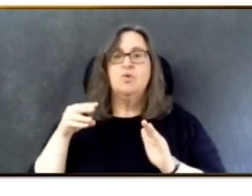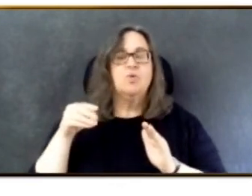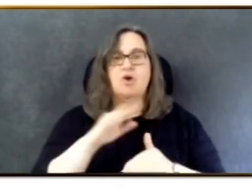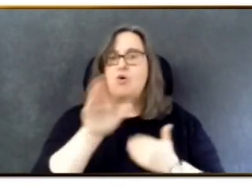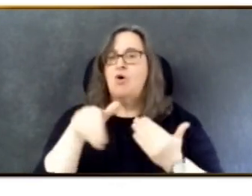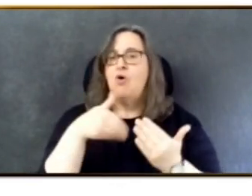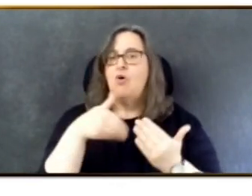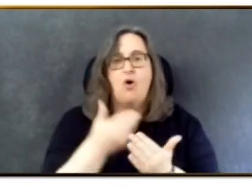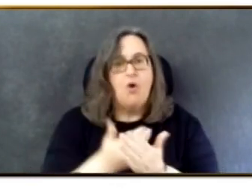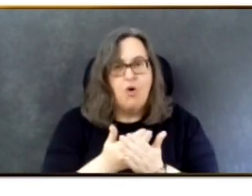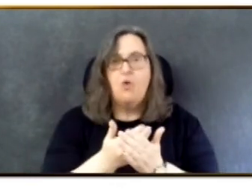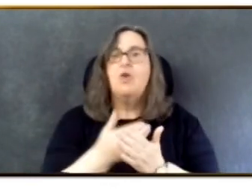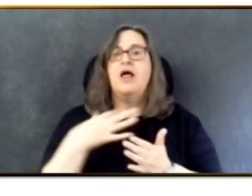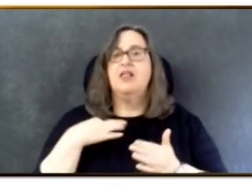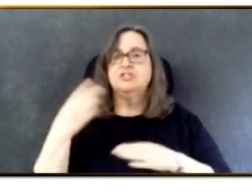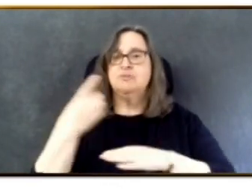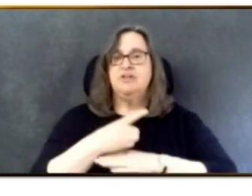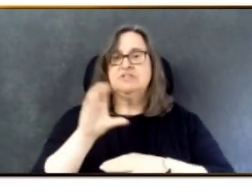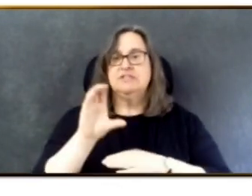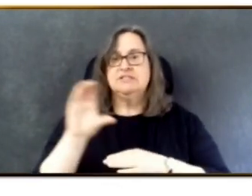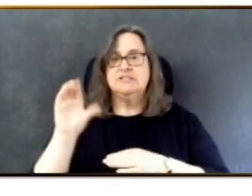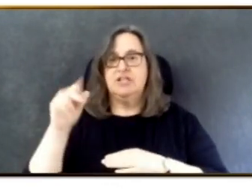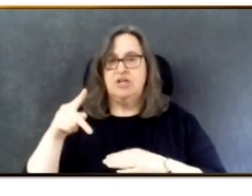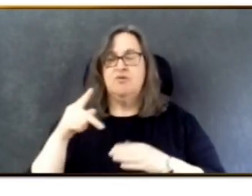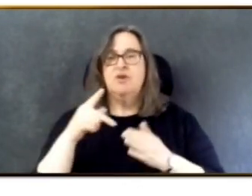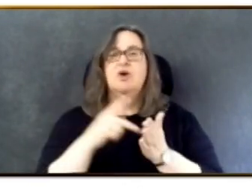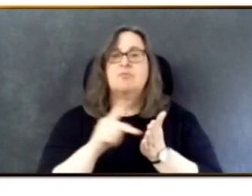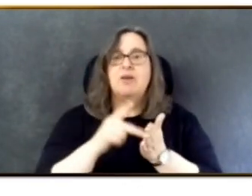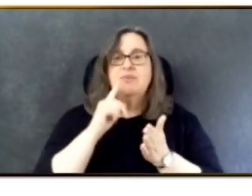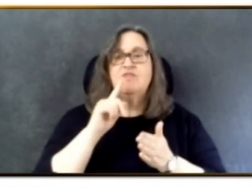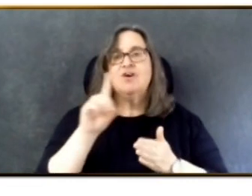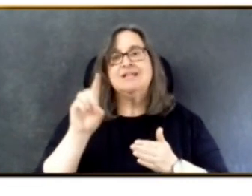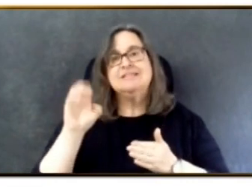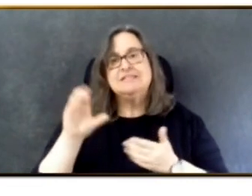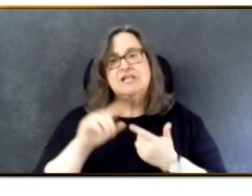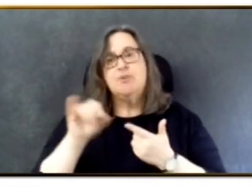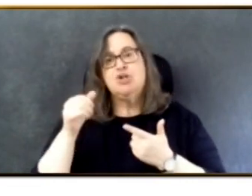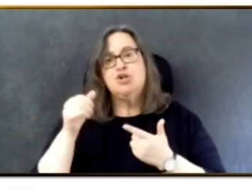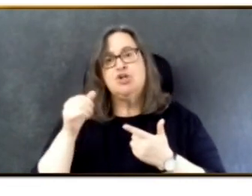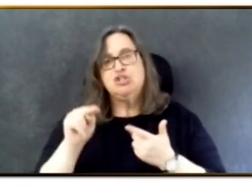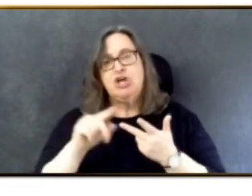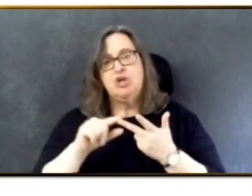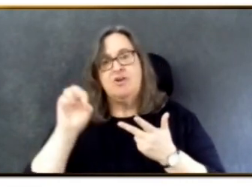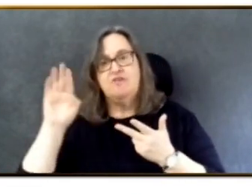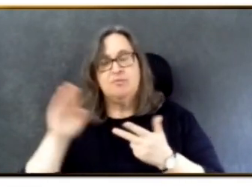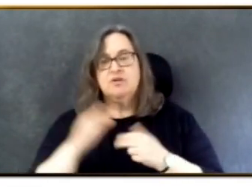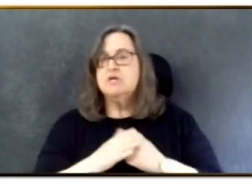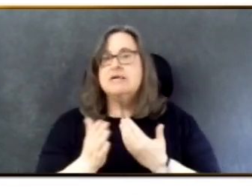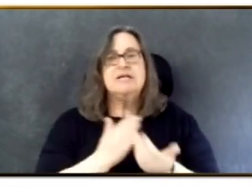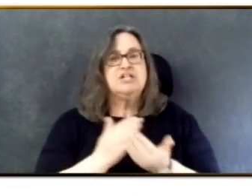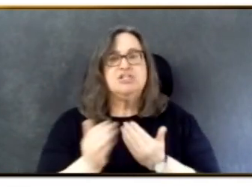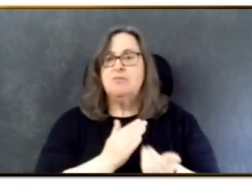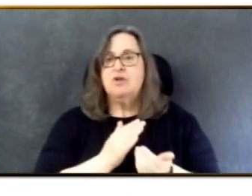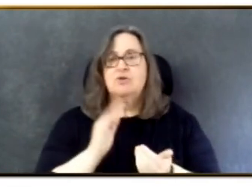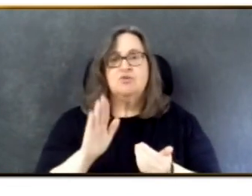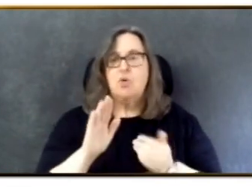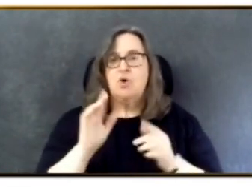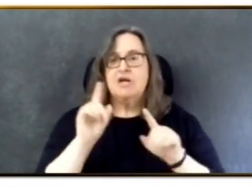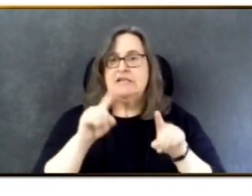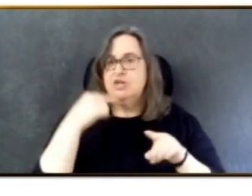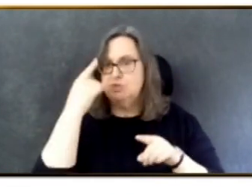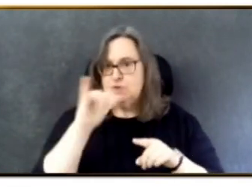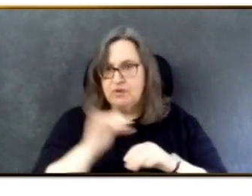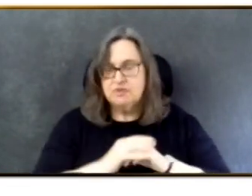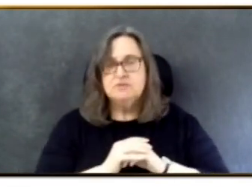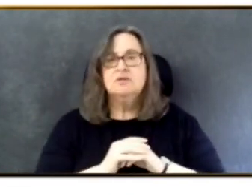CCAP payments for December, January, and February, no matter what your attendance looks like. And